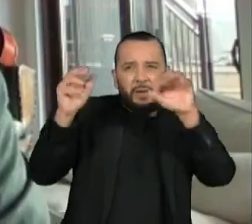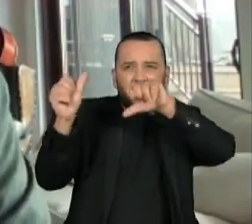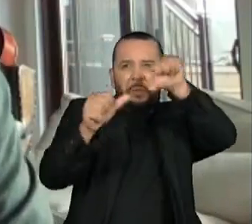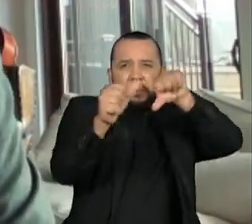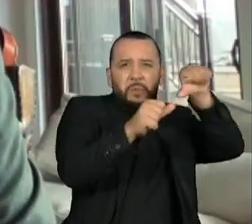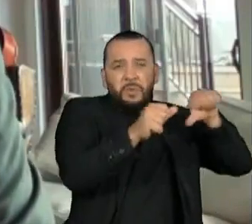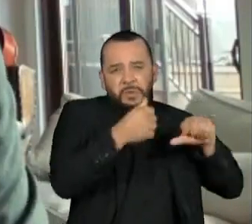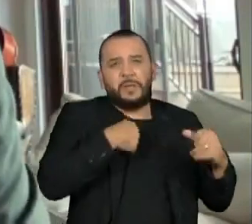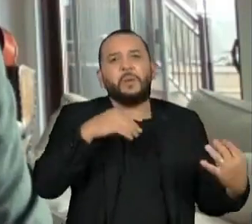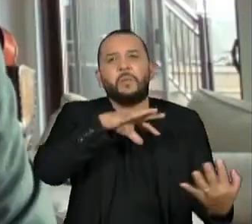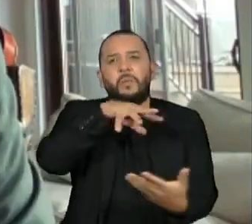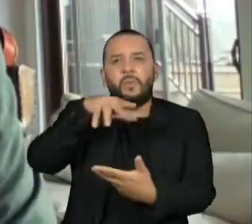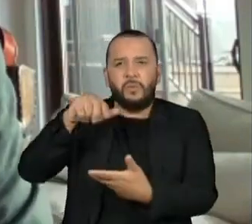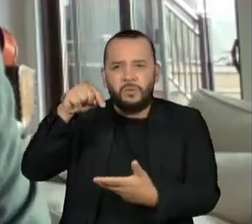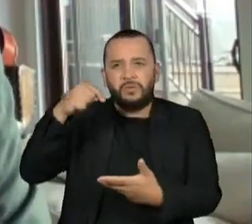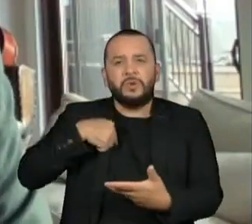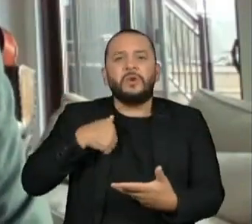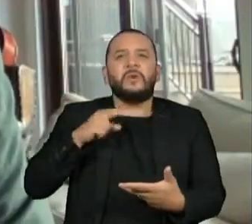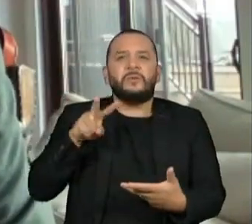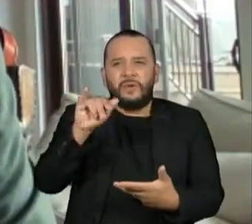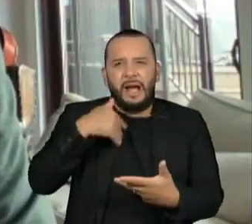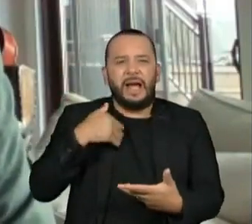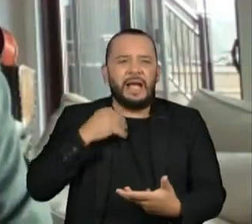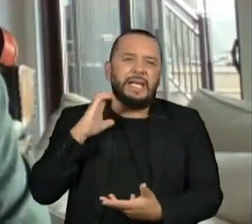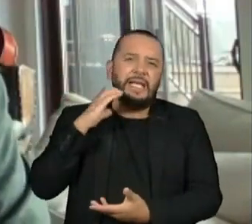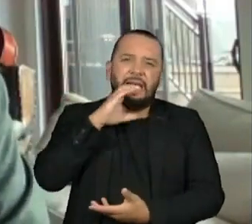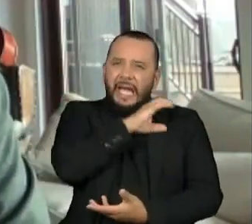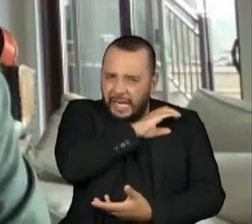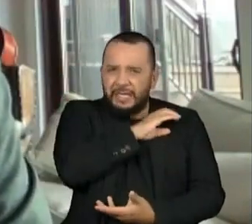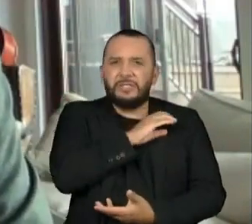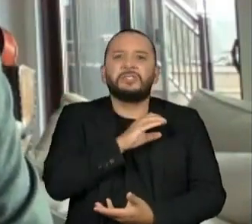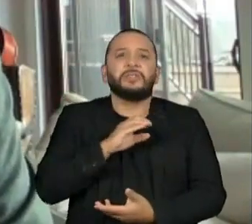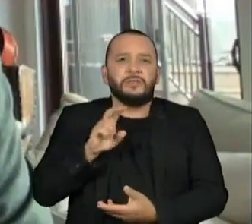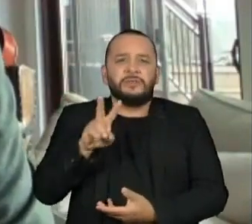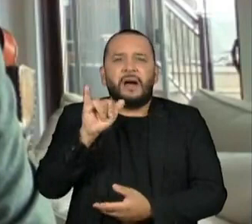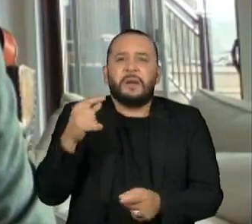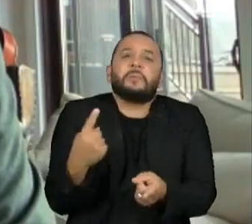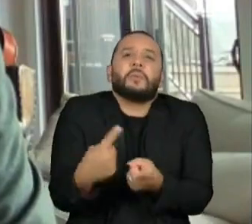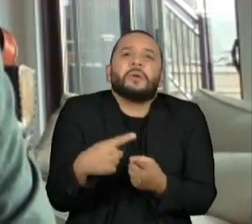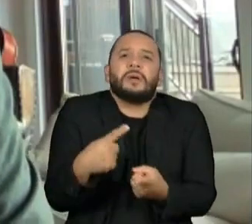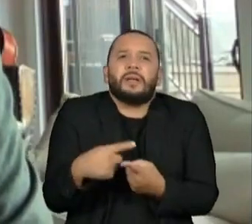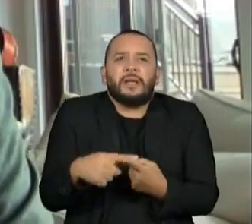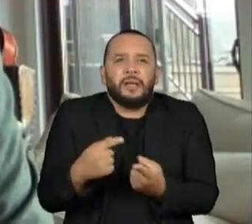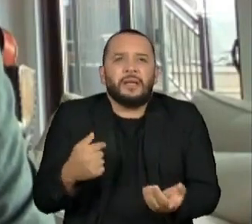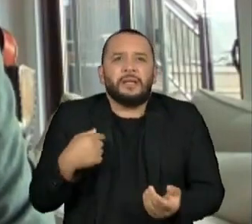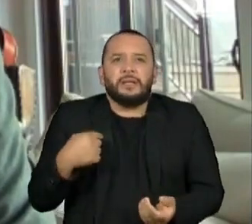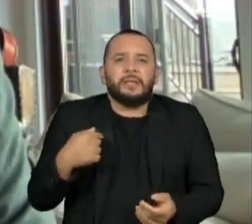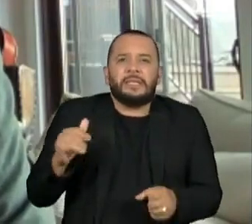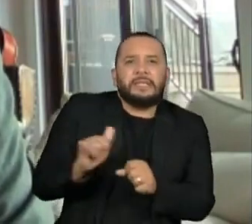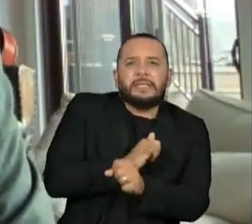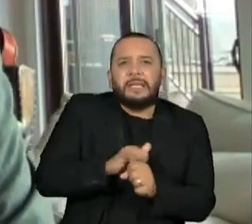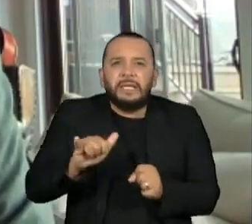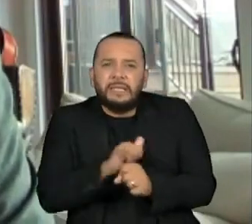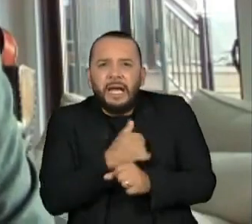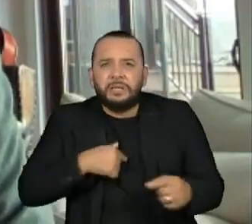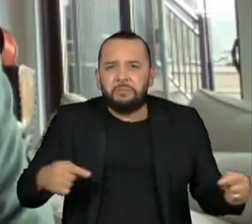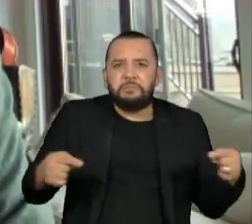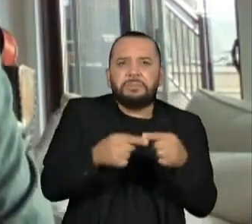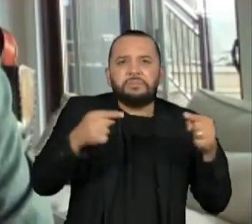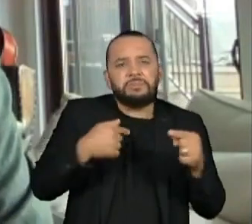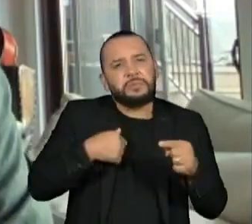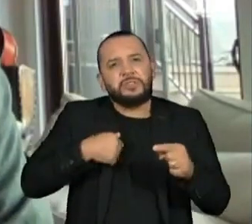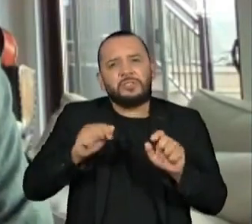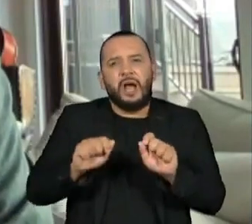to continue to get warmer on average because we don't yet have a coherent strategy to